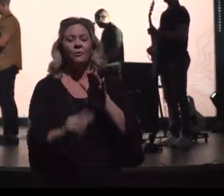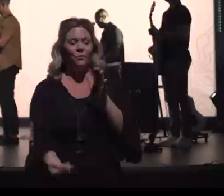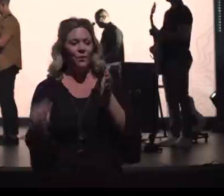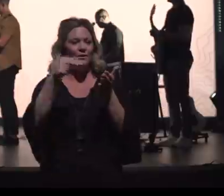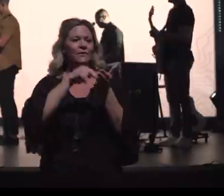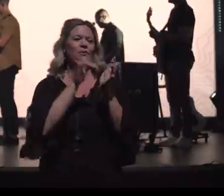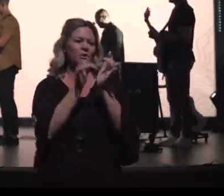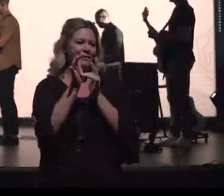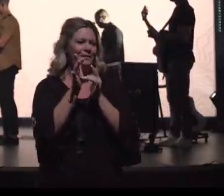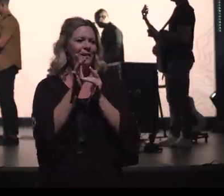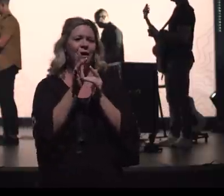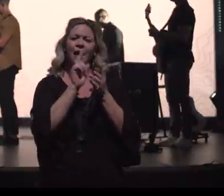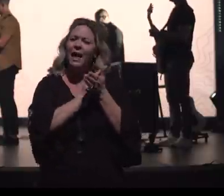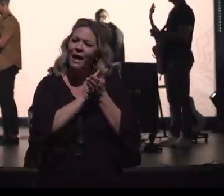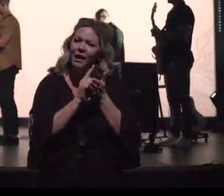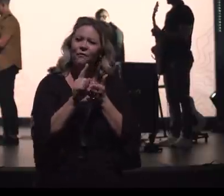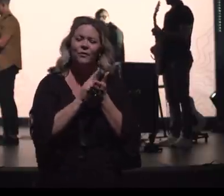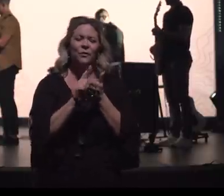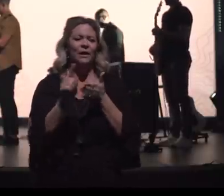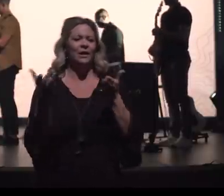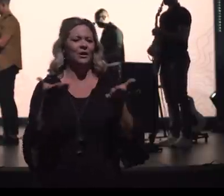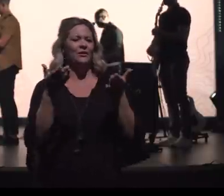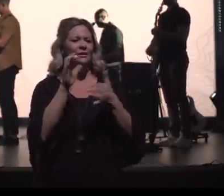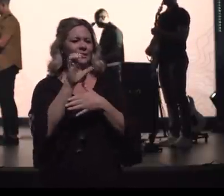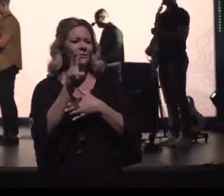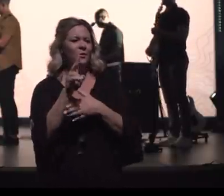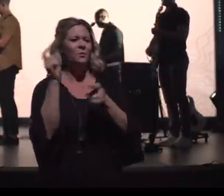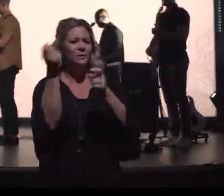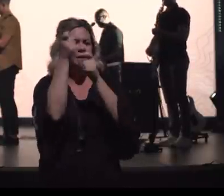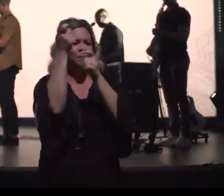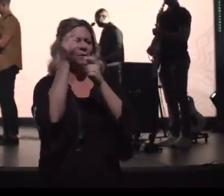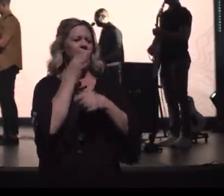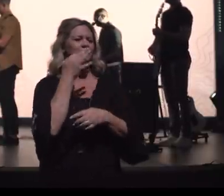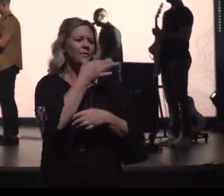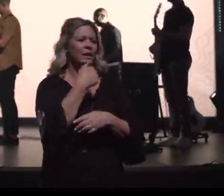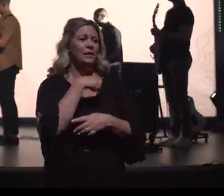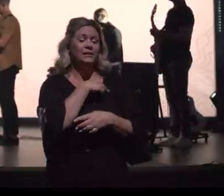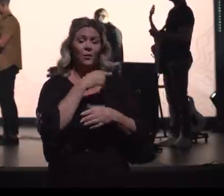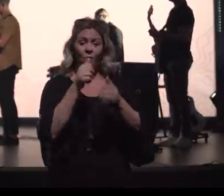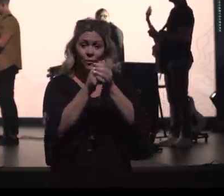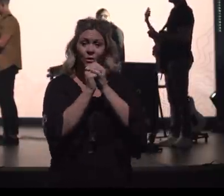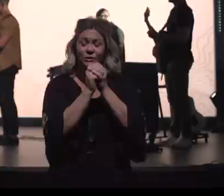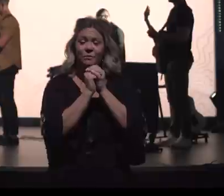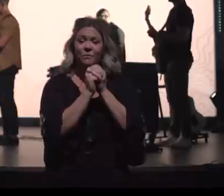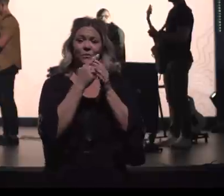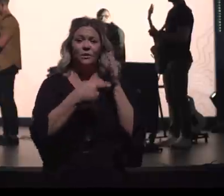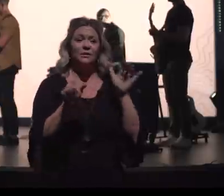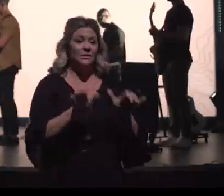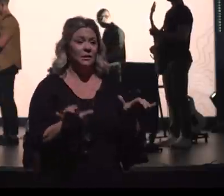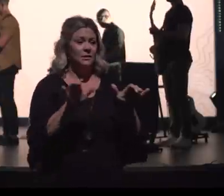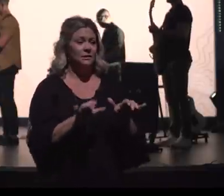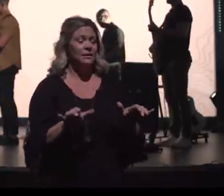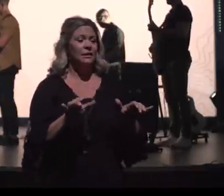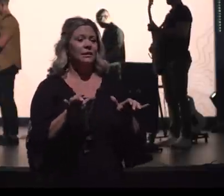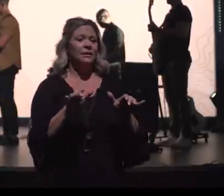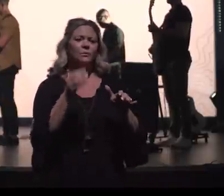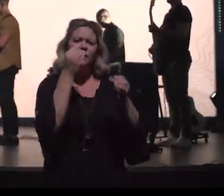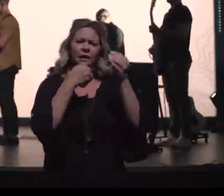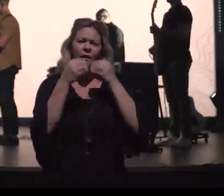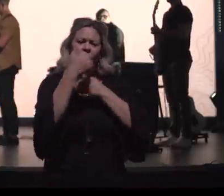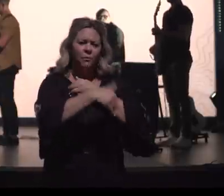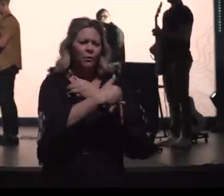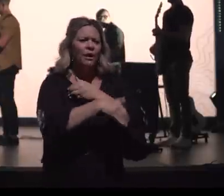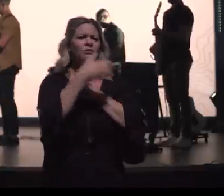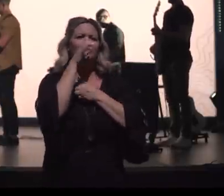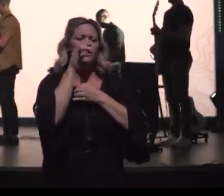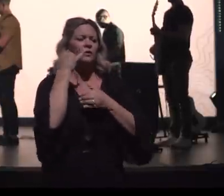resurrection of Jesus. And every week here at CCV, we celebrate communion as part of our worship. And what that does for us is we eat the bread and drink the